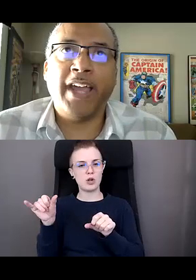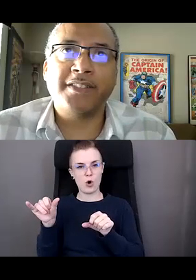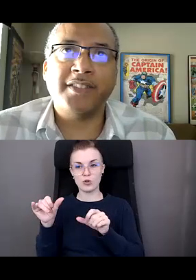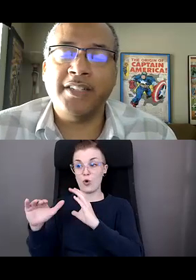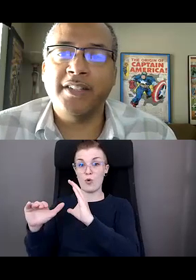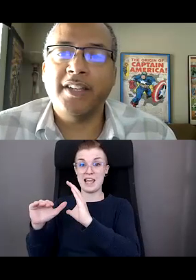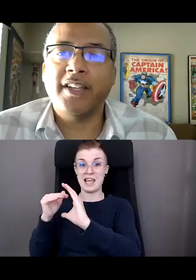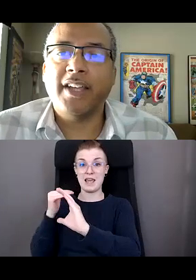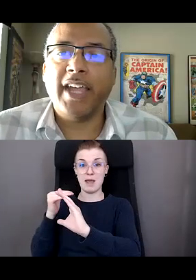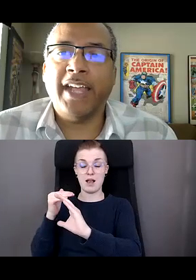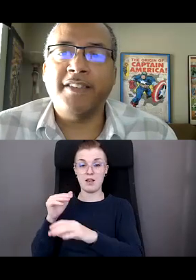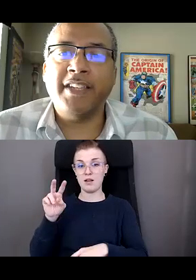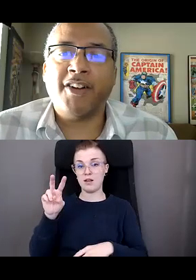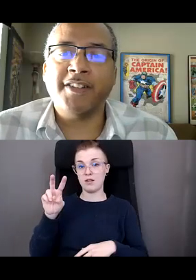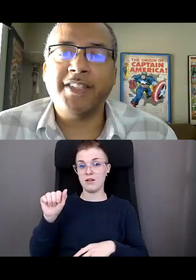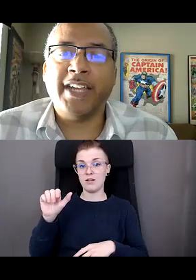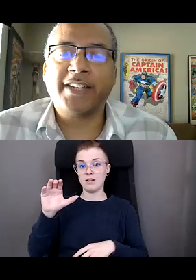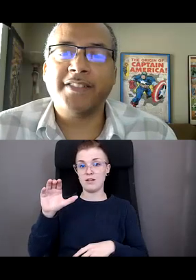at